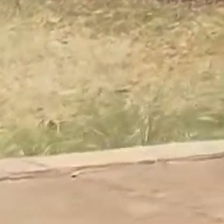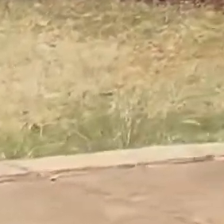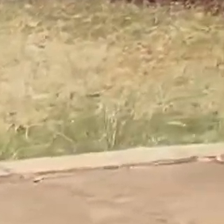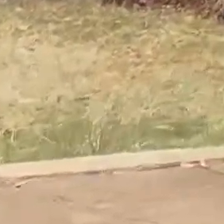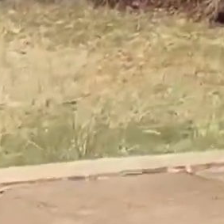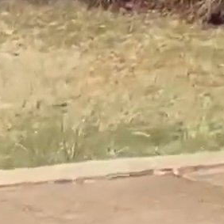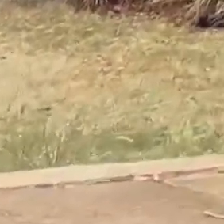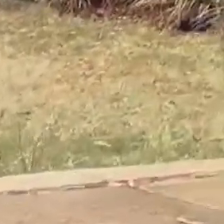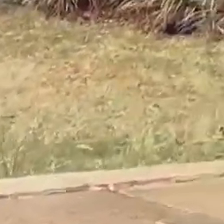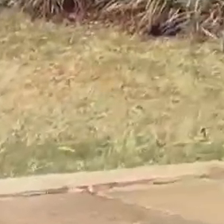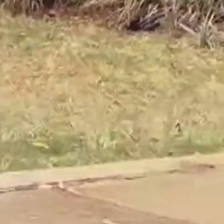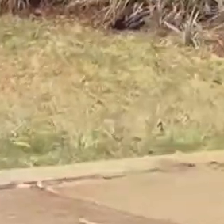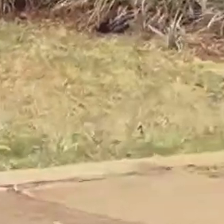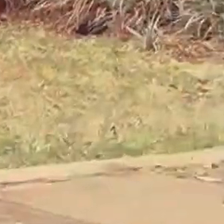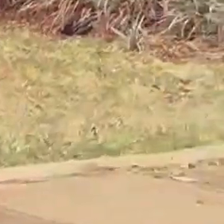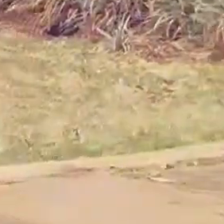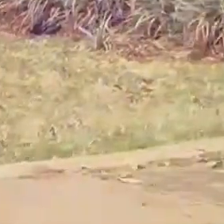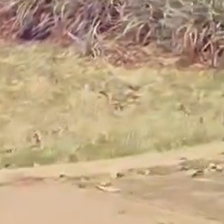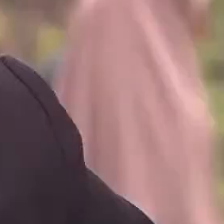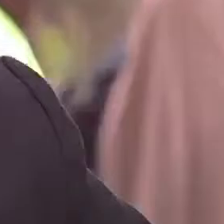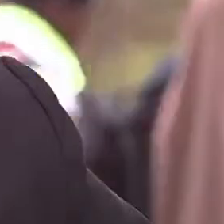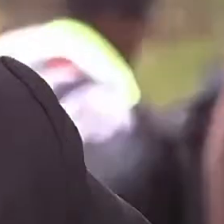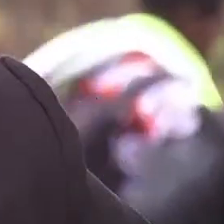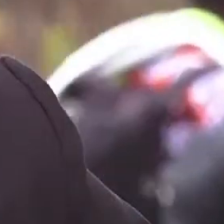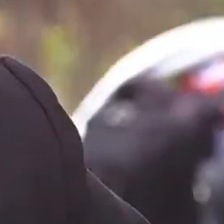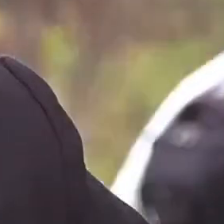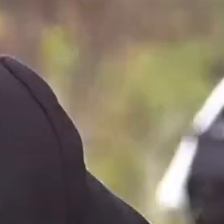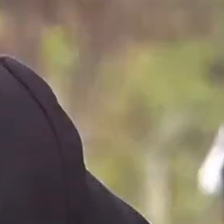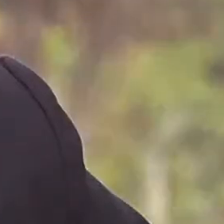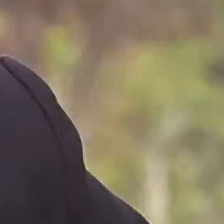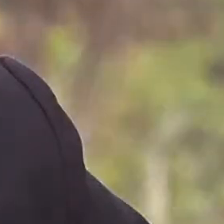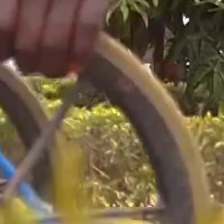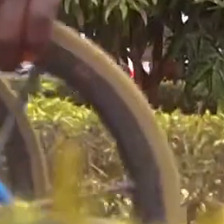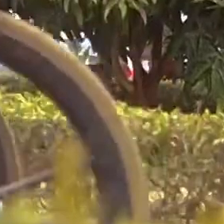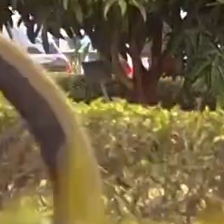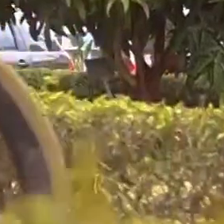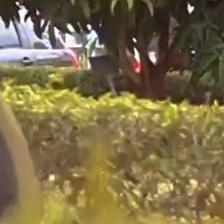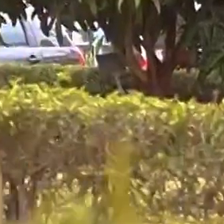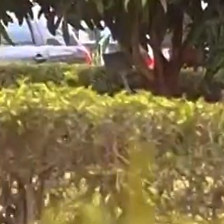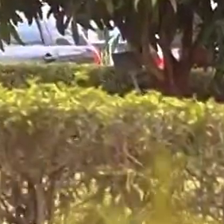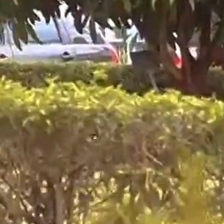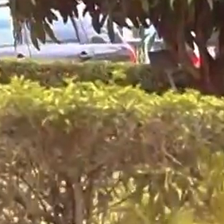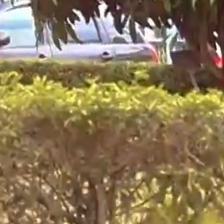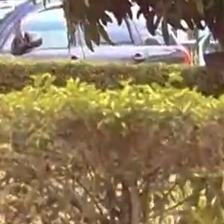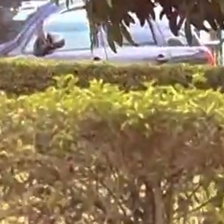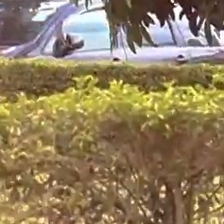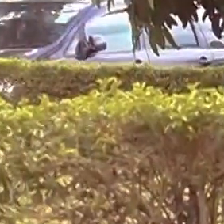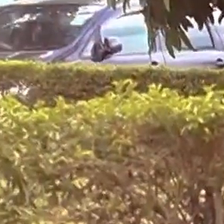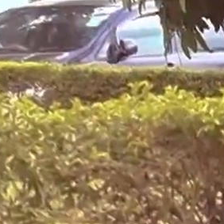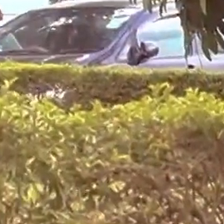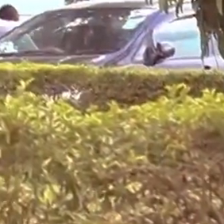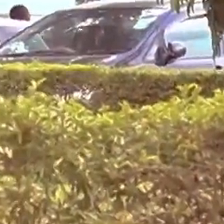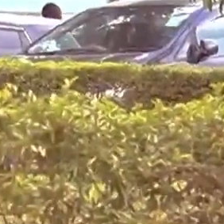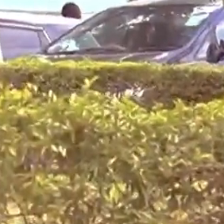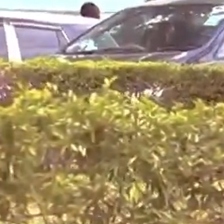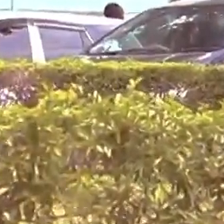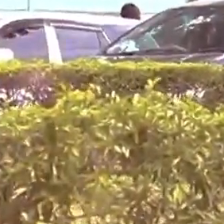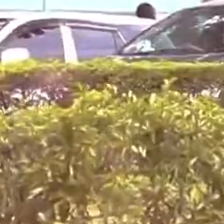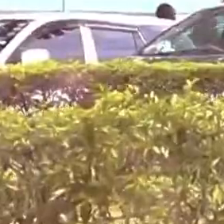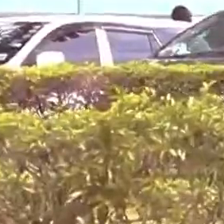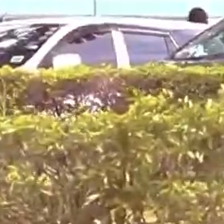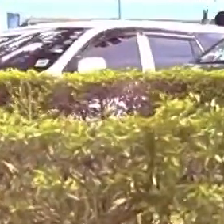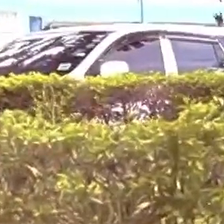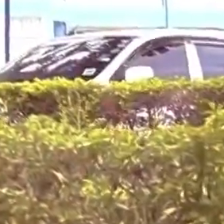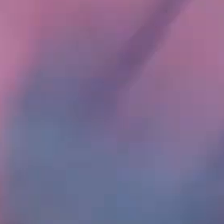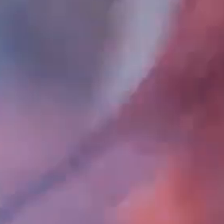the way somebody who can walk can actually express themselves. Ilichukua muda mwingi mrefu tena mpana ili kuikubali kwamba